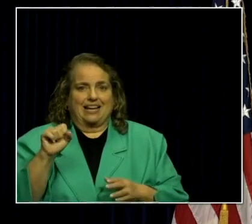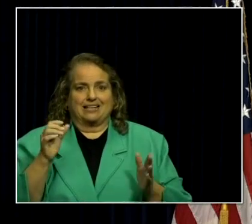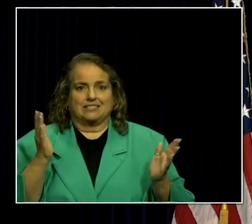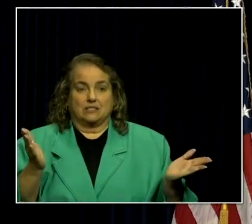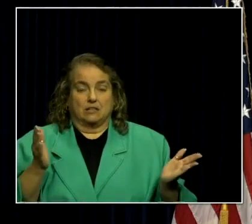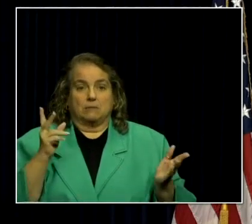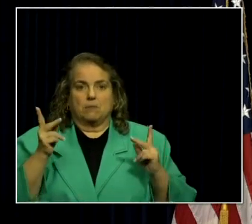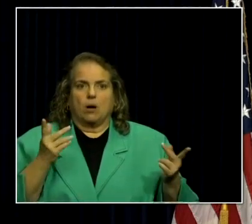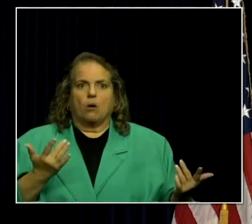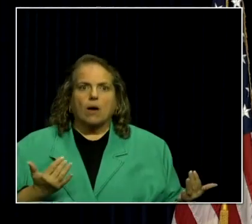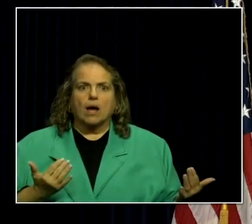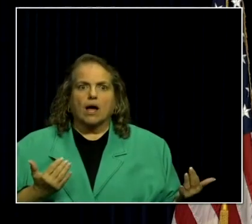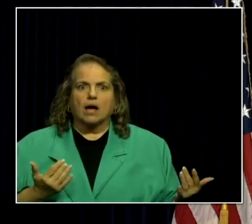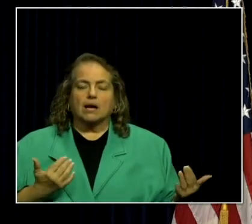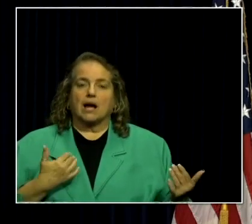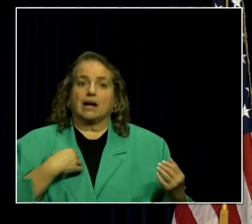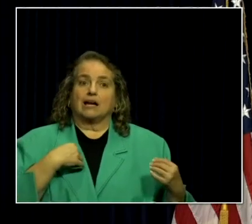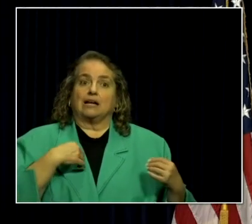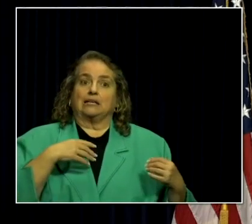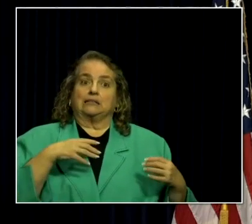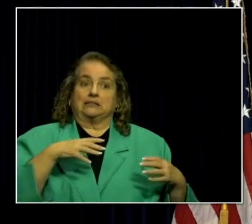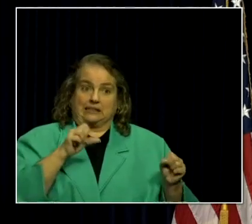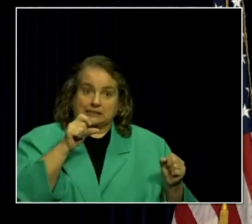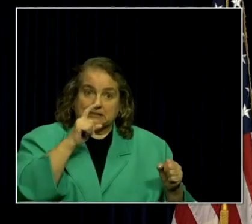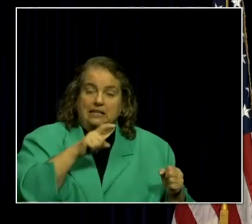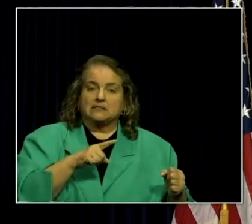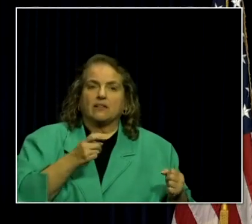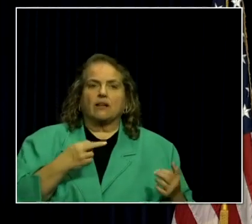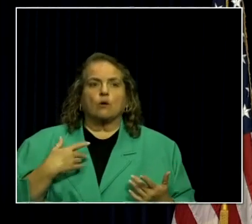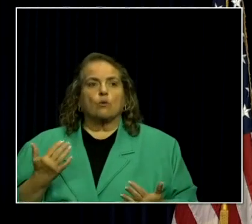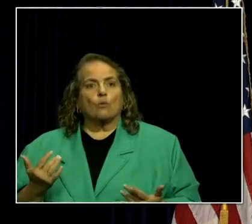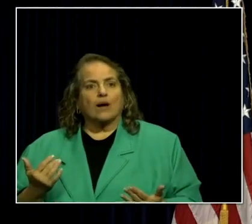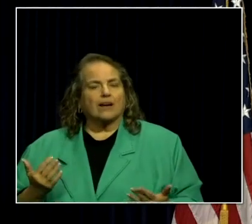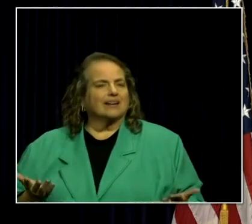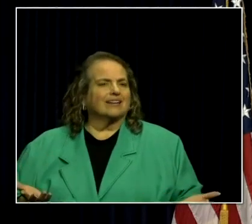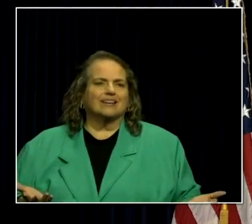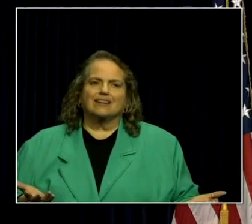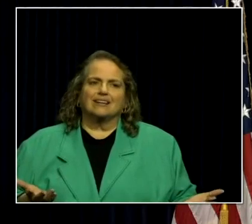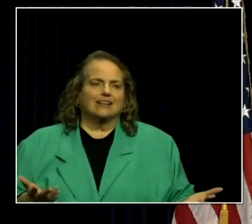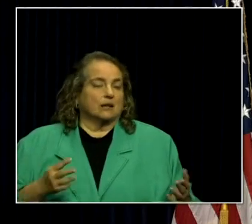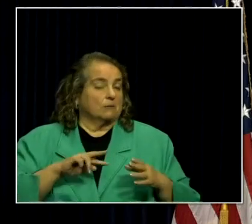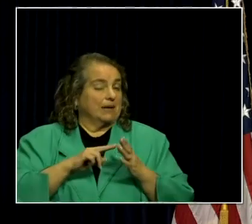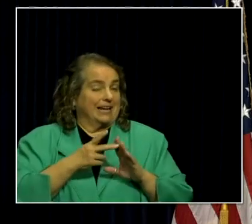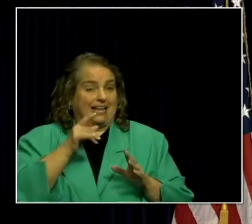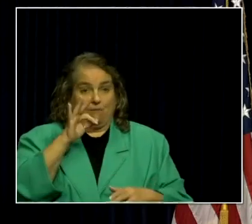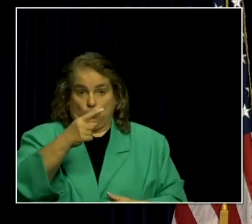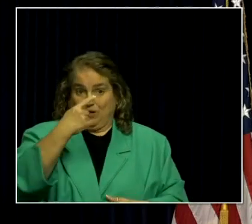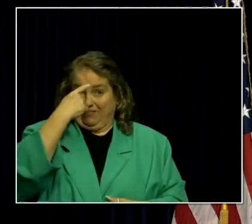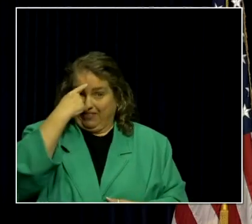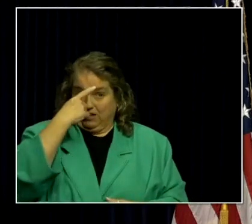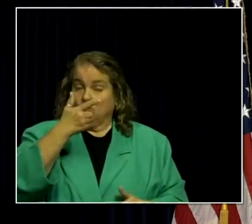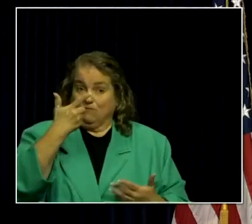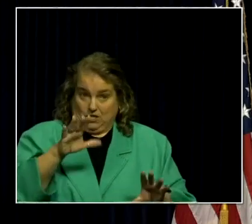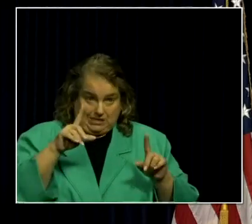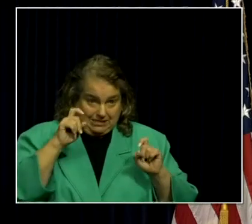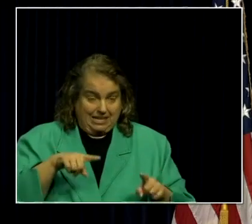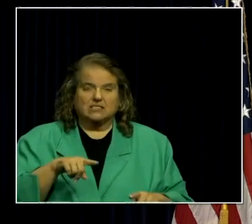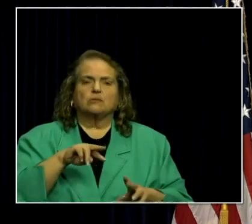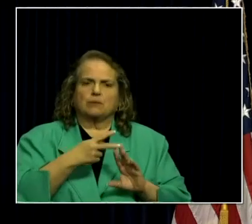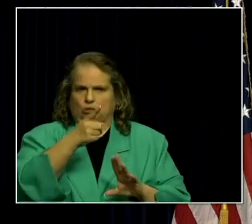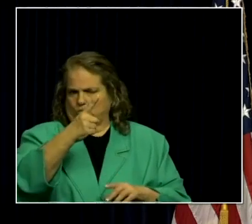hard on people out there. But if you have gotten a test, it is a good thing. Treat yourself like you have it until you